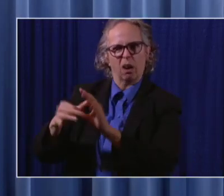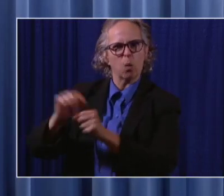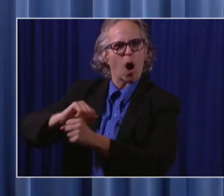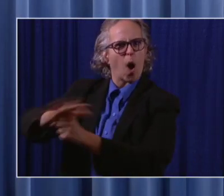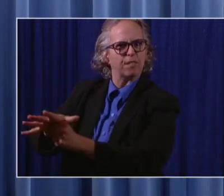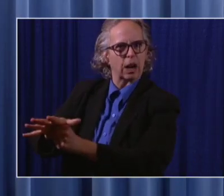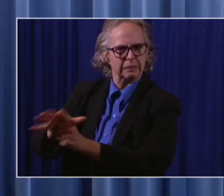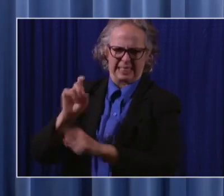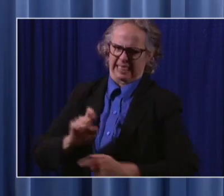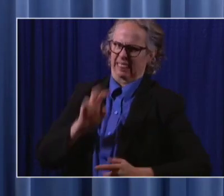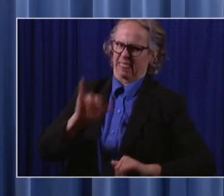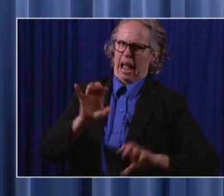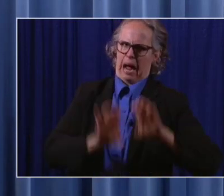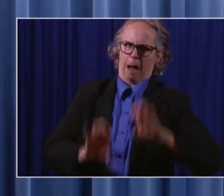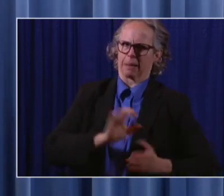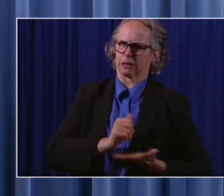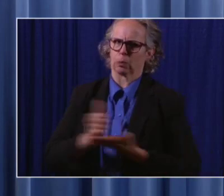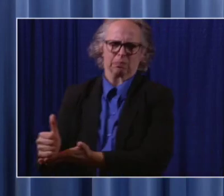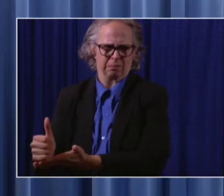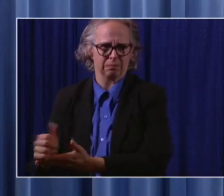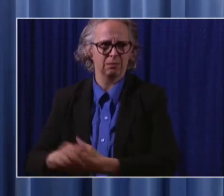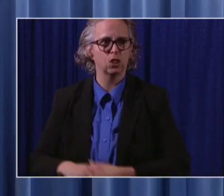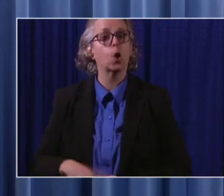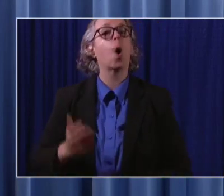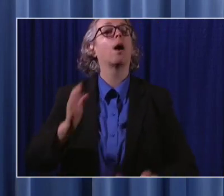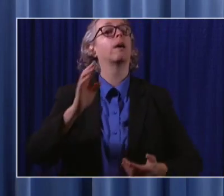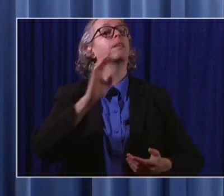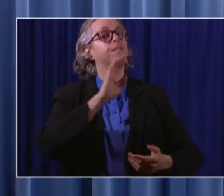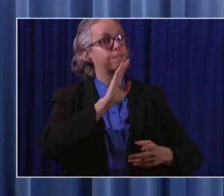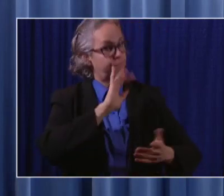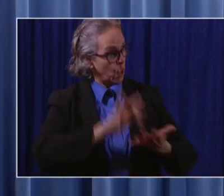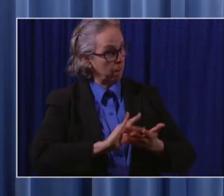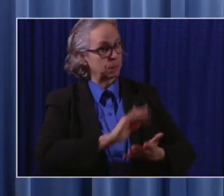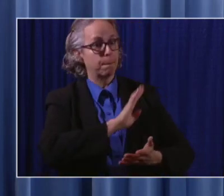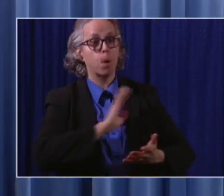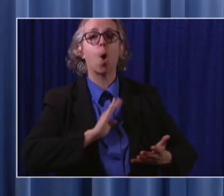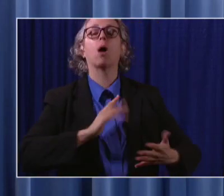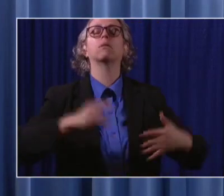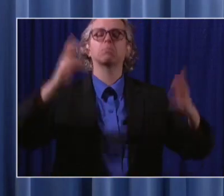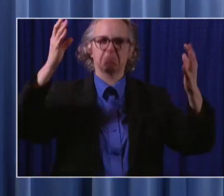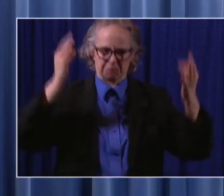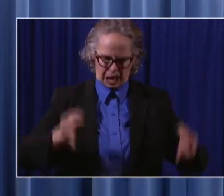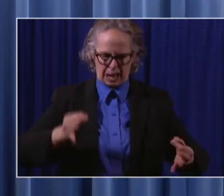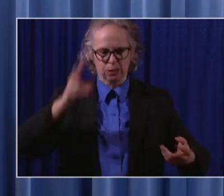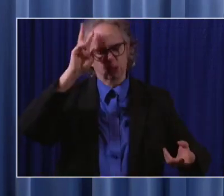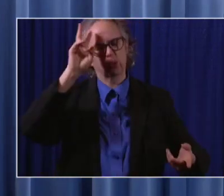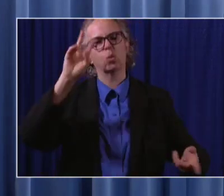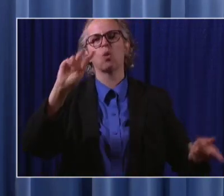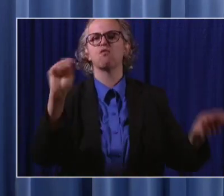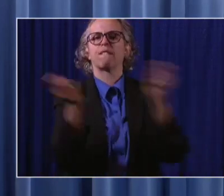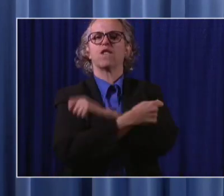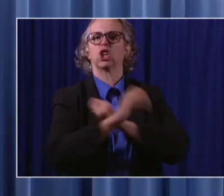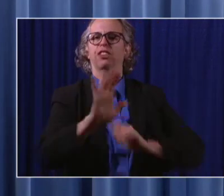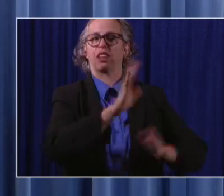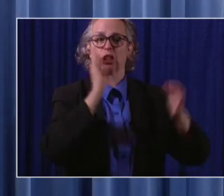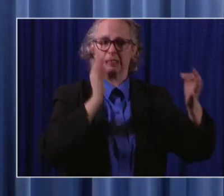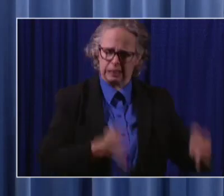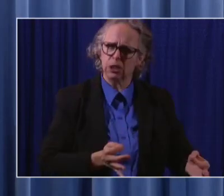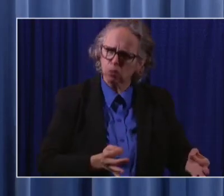State Pharmacy Board has now reversed that decision, and that was the right thing to do.